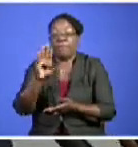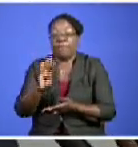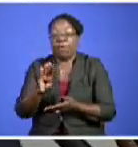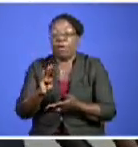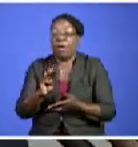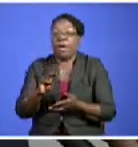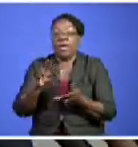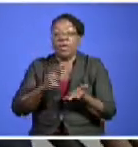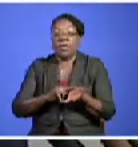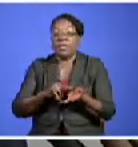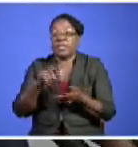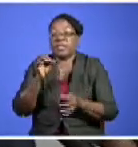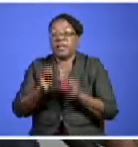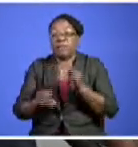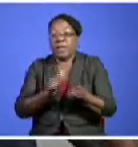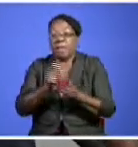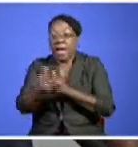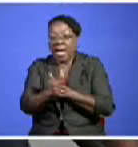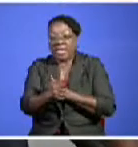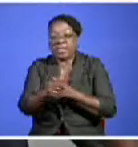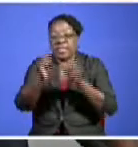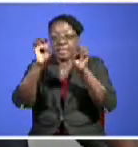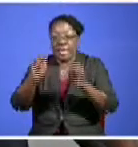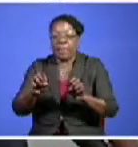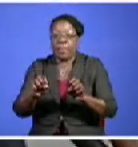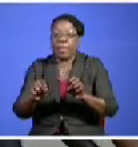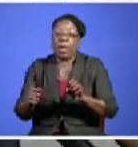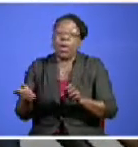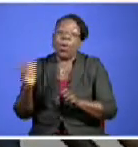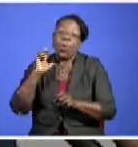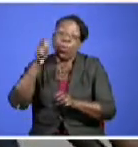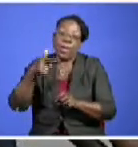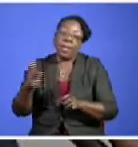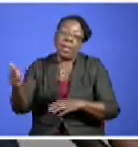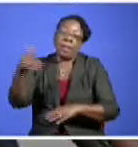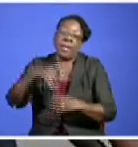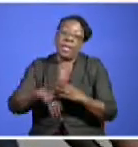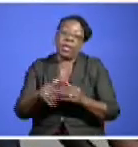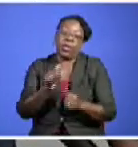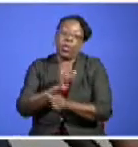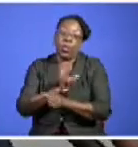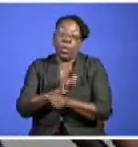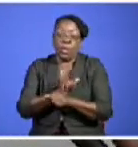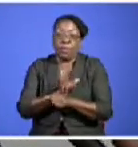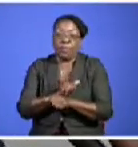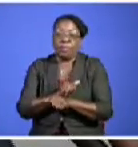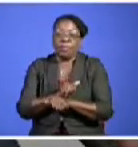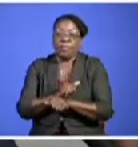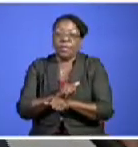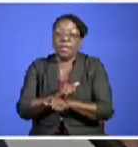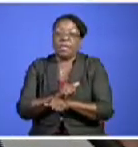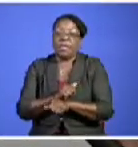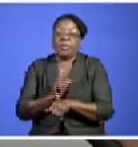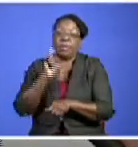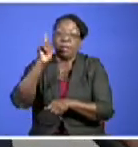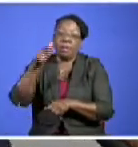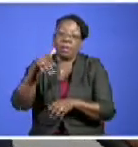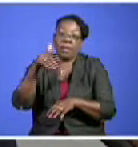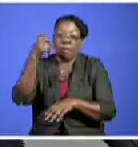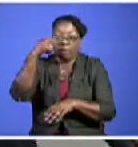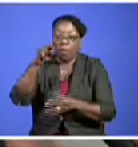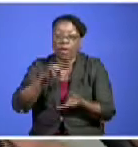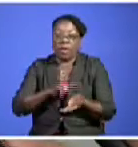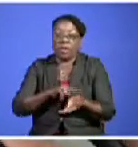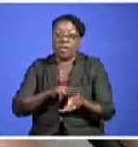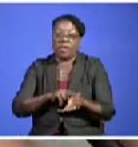bring into the system. Then there's the circumstance of just looking for nurses abroad, whether they